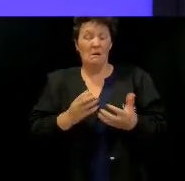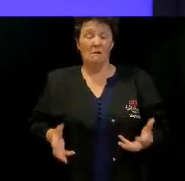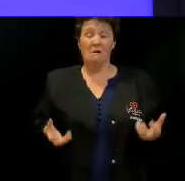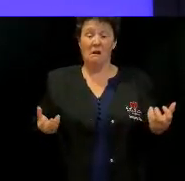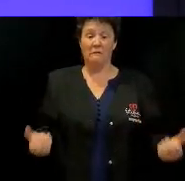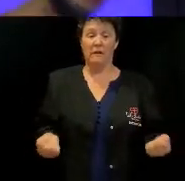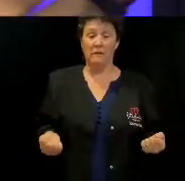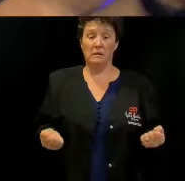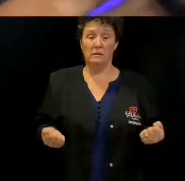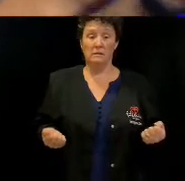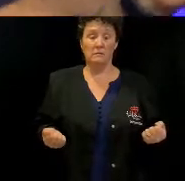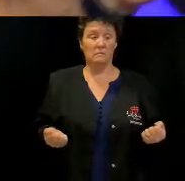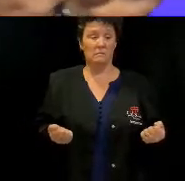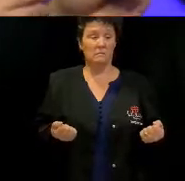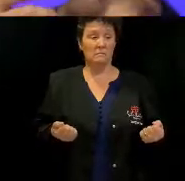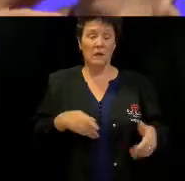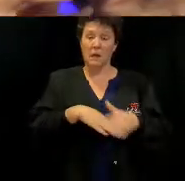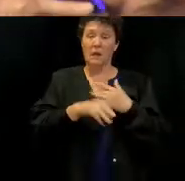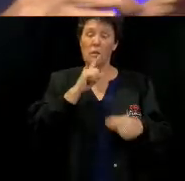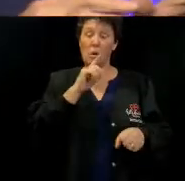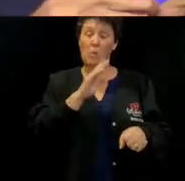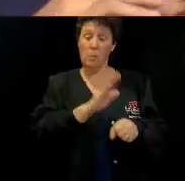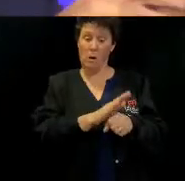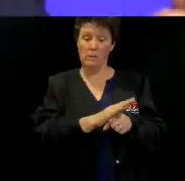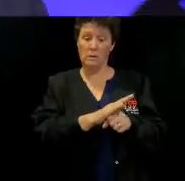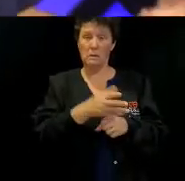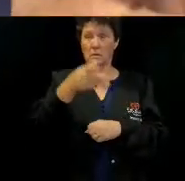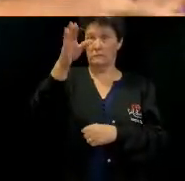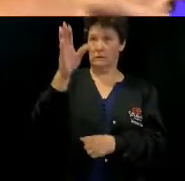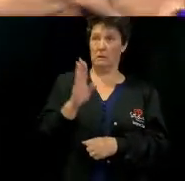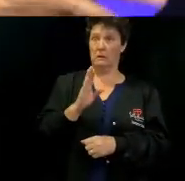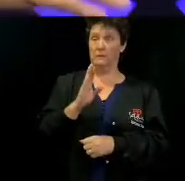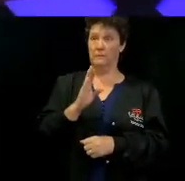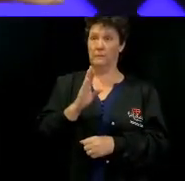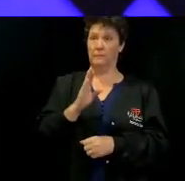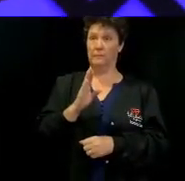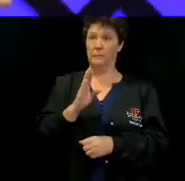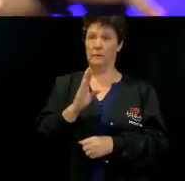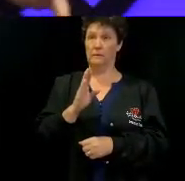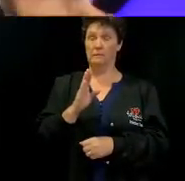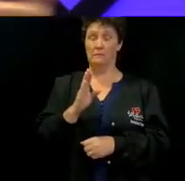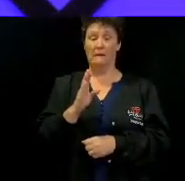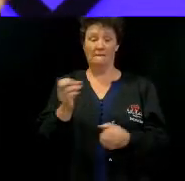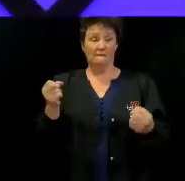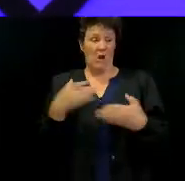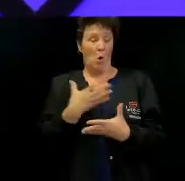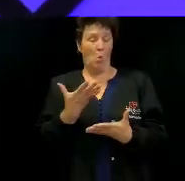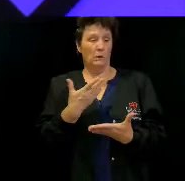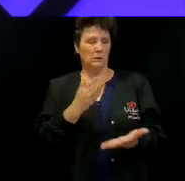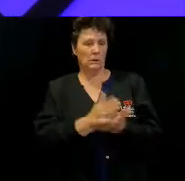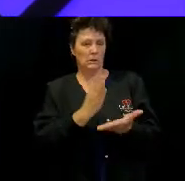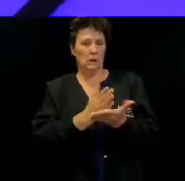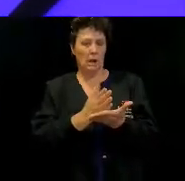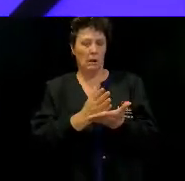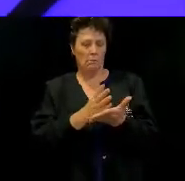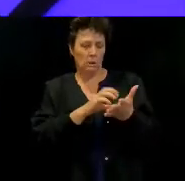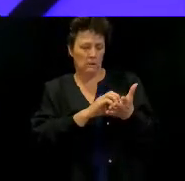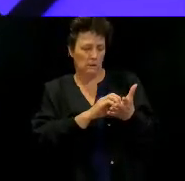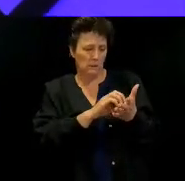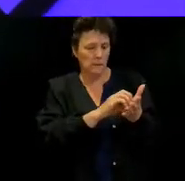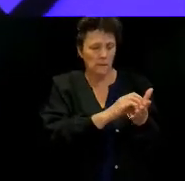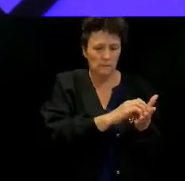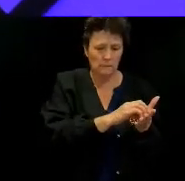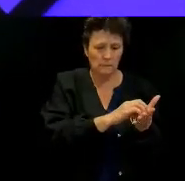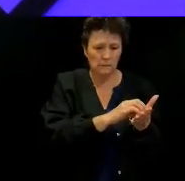again. Faith or fear wants to erode away the confidence we have in God and his